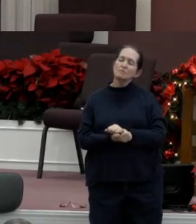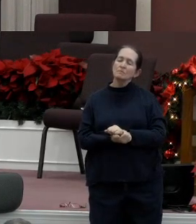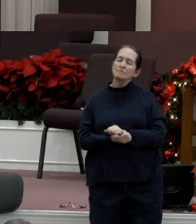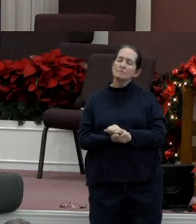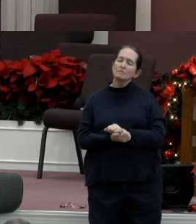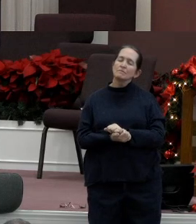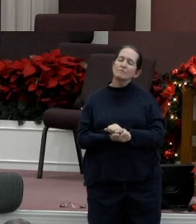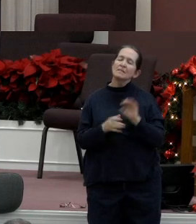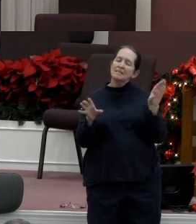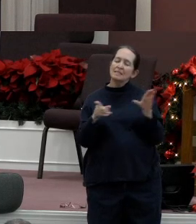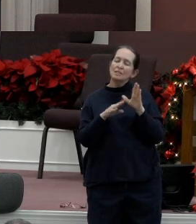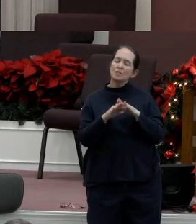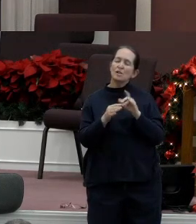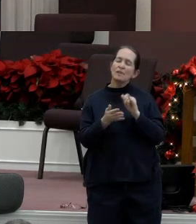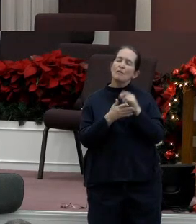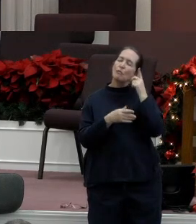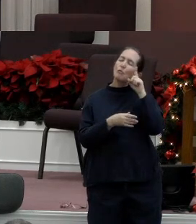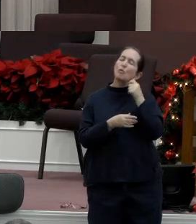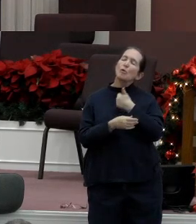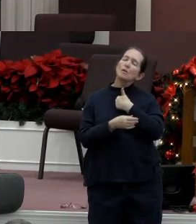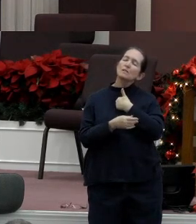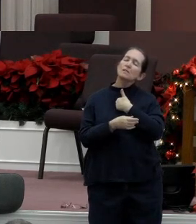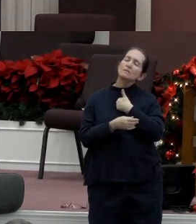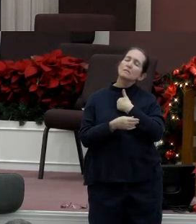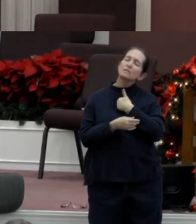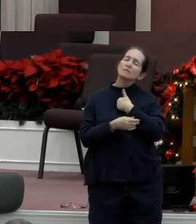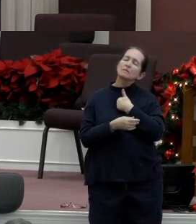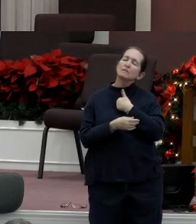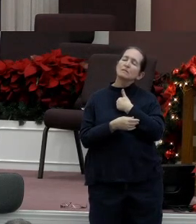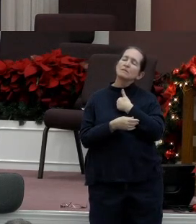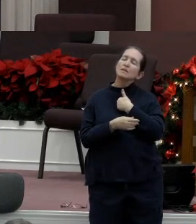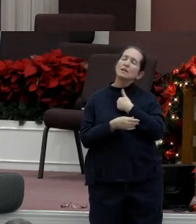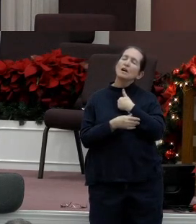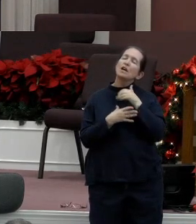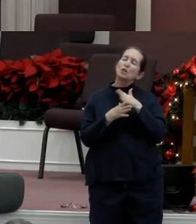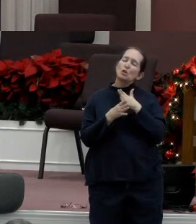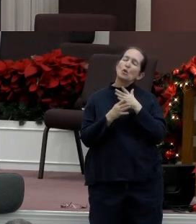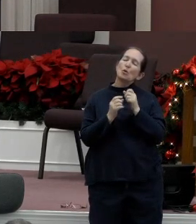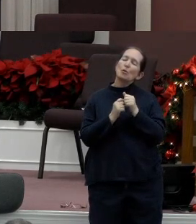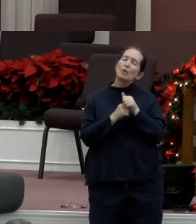to act upon it for ourselves and to share it with others.